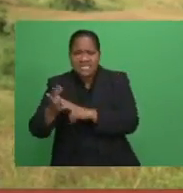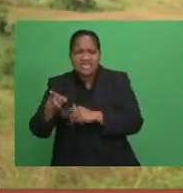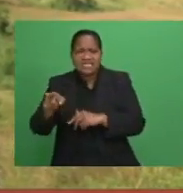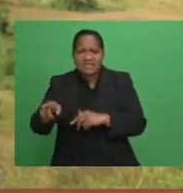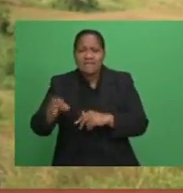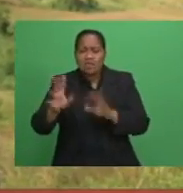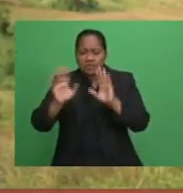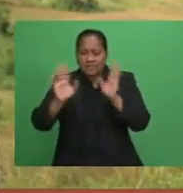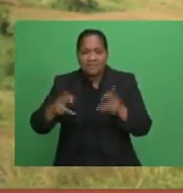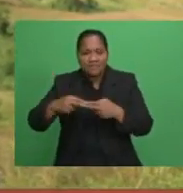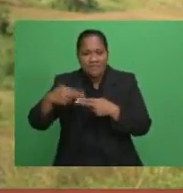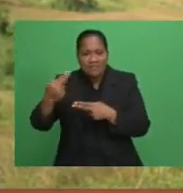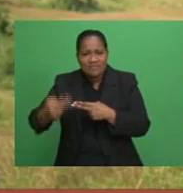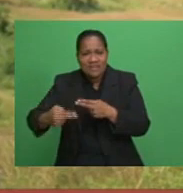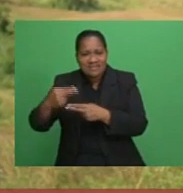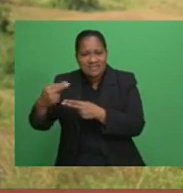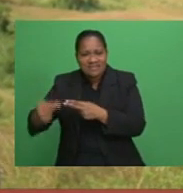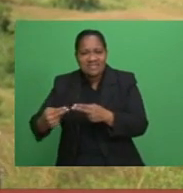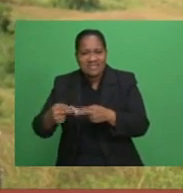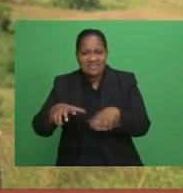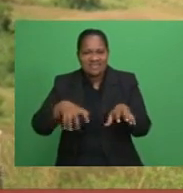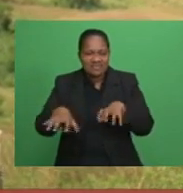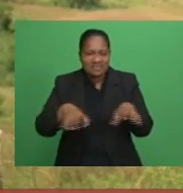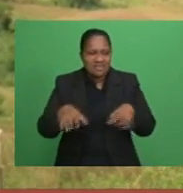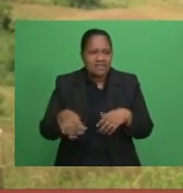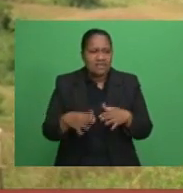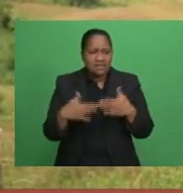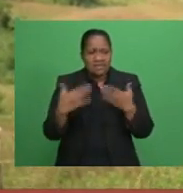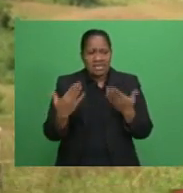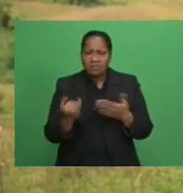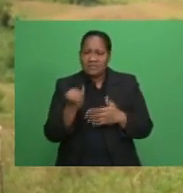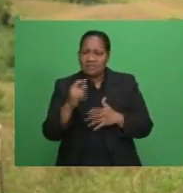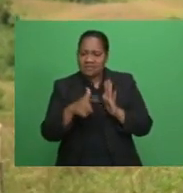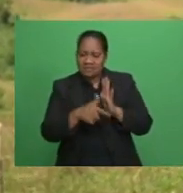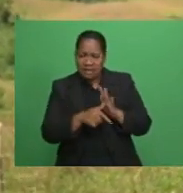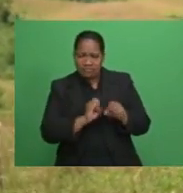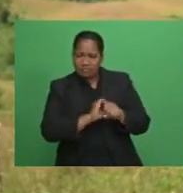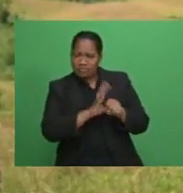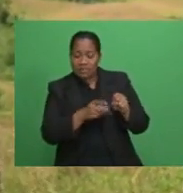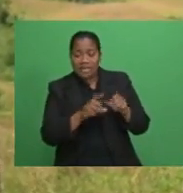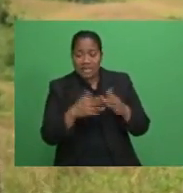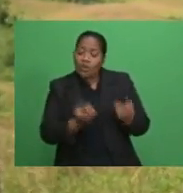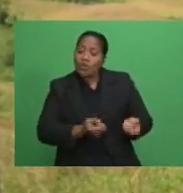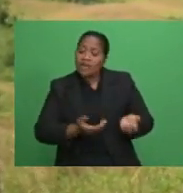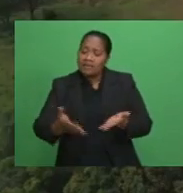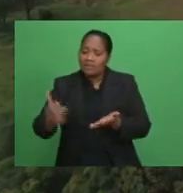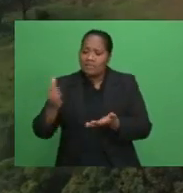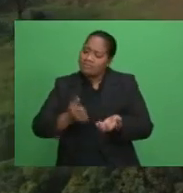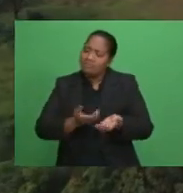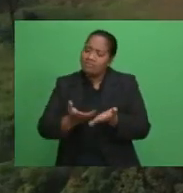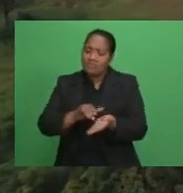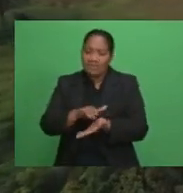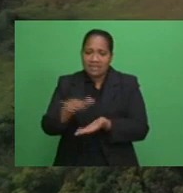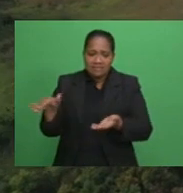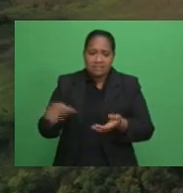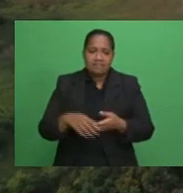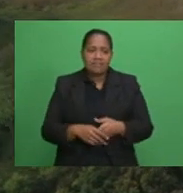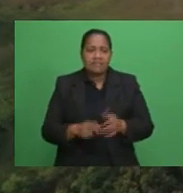because in such a bad time, COVID-19, and we are giving back to them, it's a great thing. For